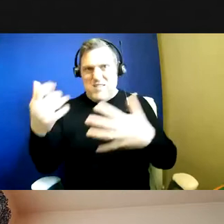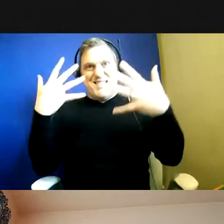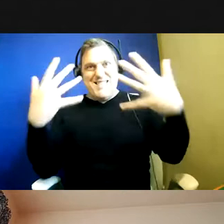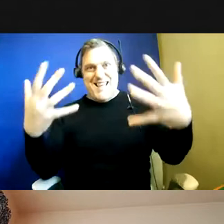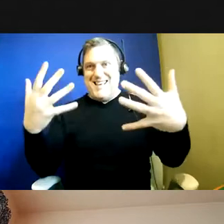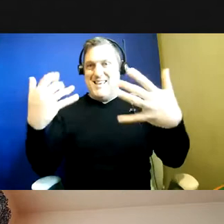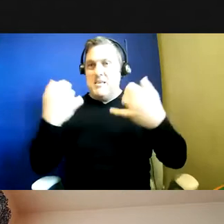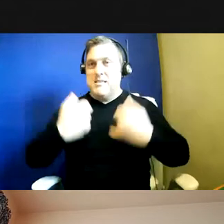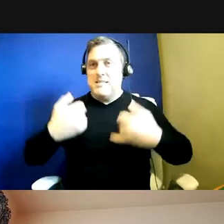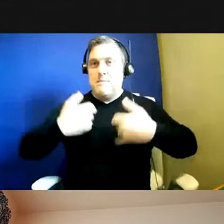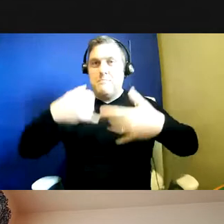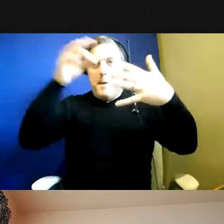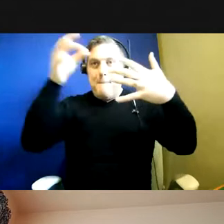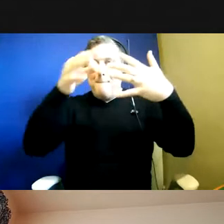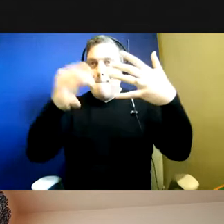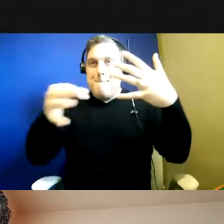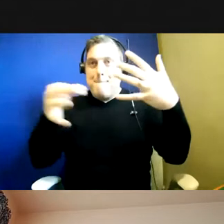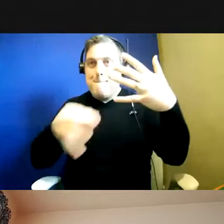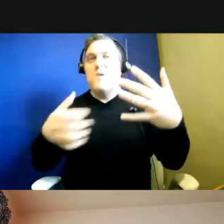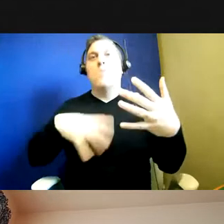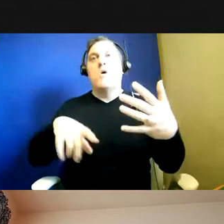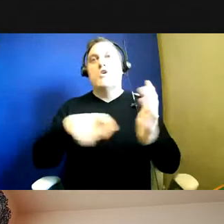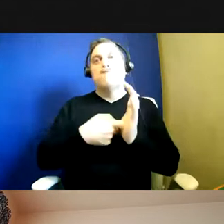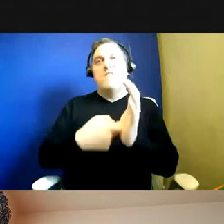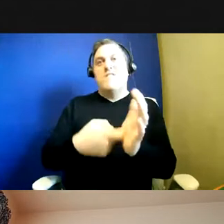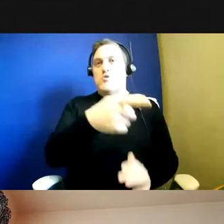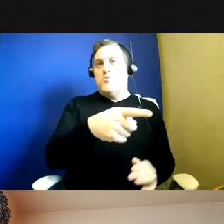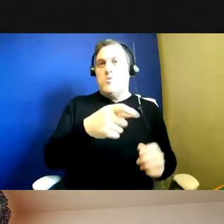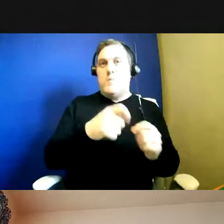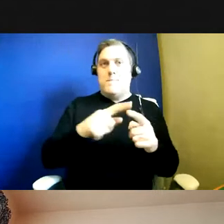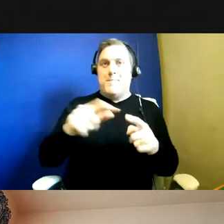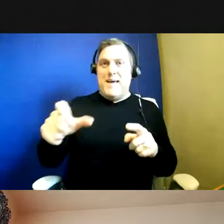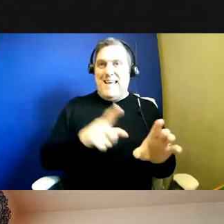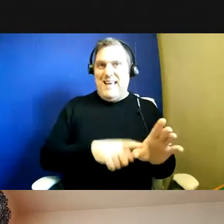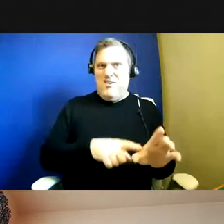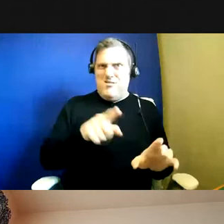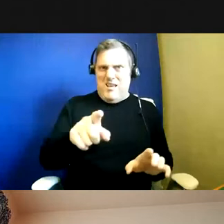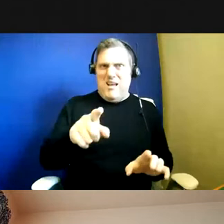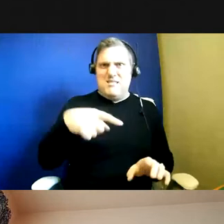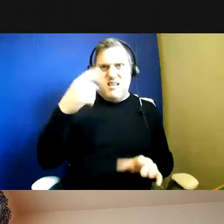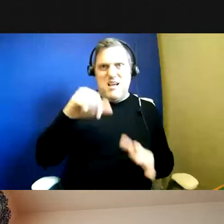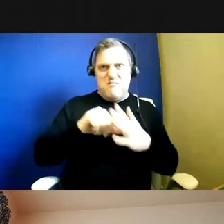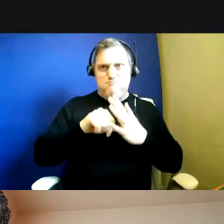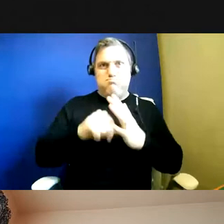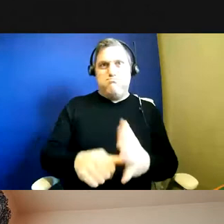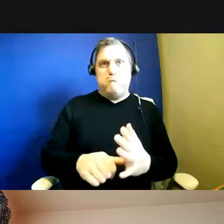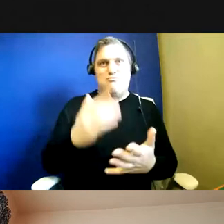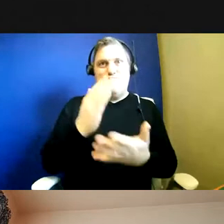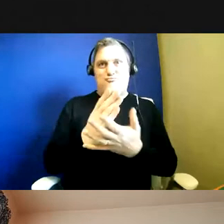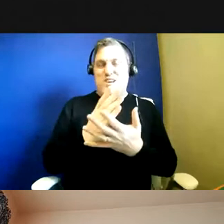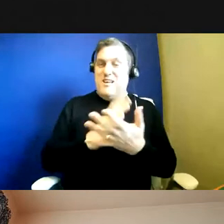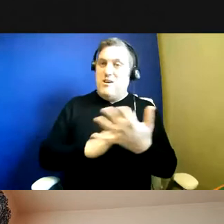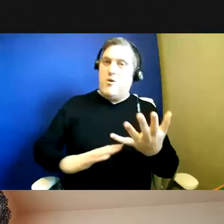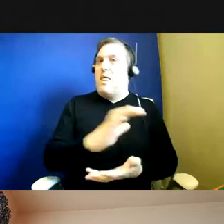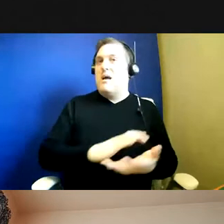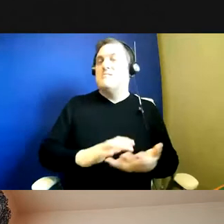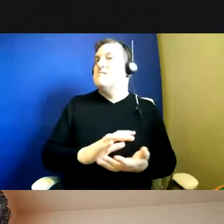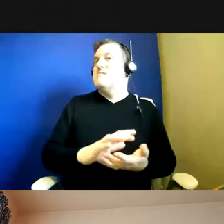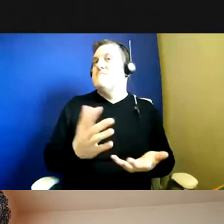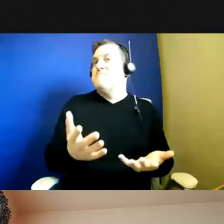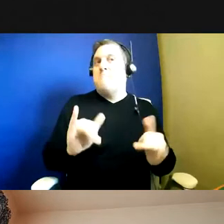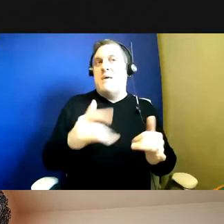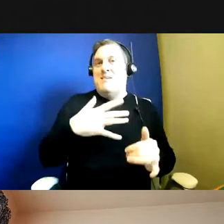symptoms, then we would certainly want to be referring to Becky and her team, because that sounds really hard and really complex, and they might